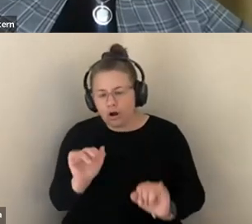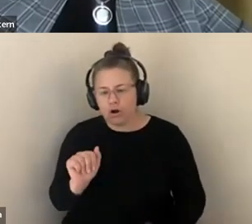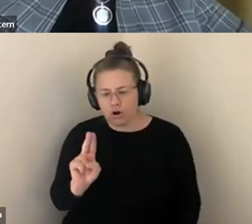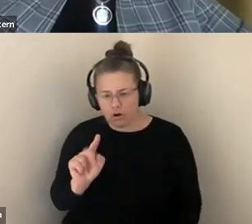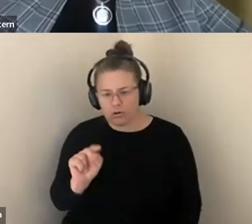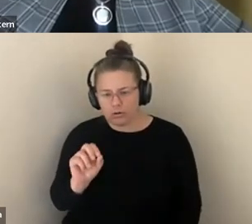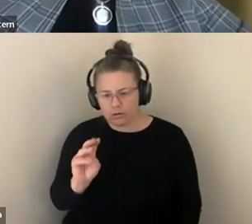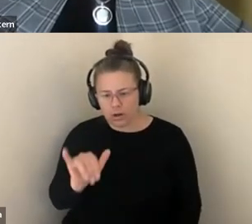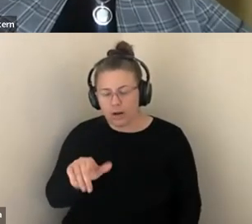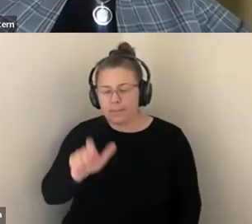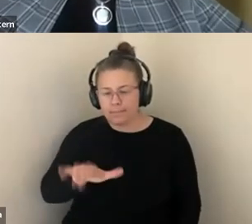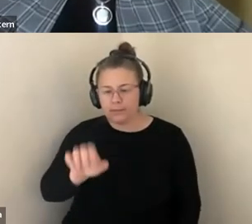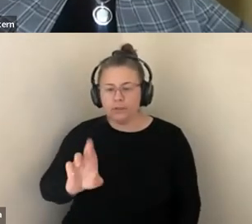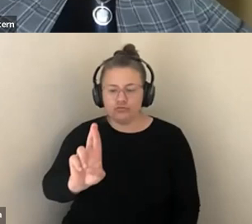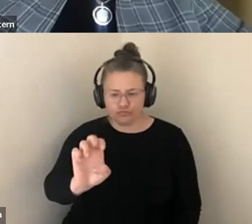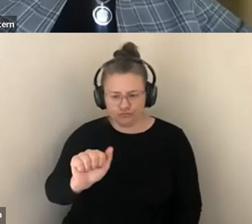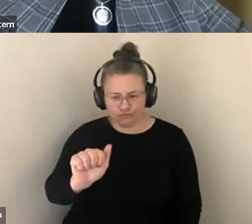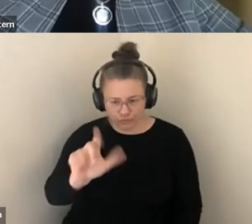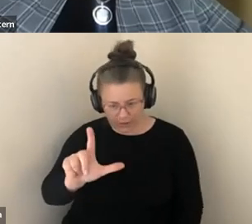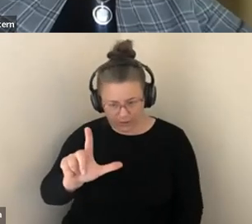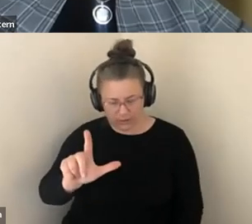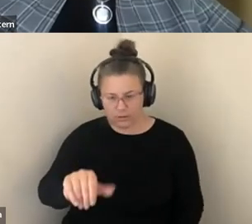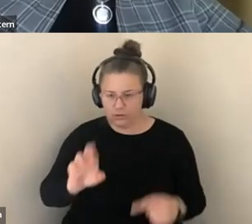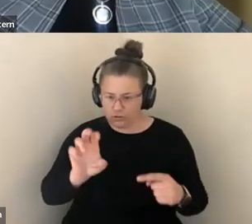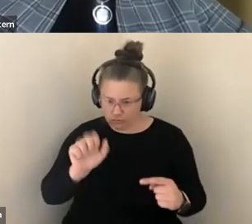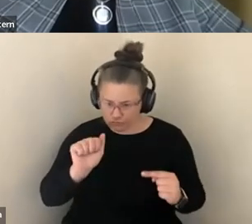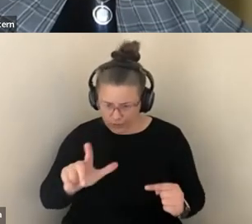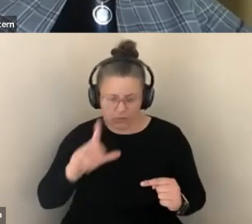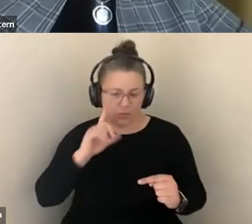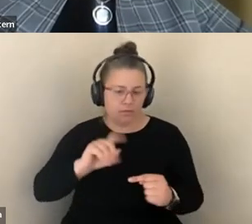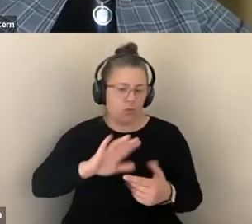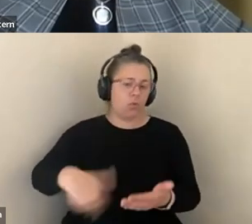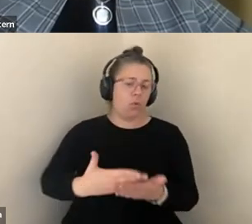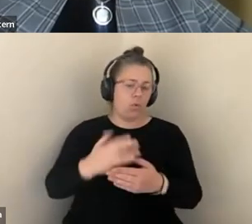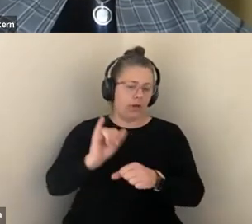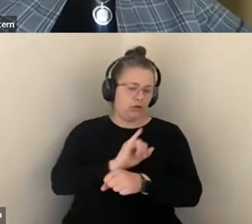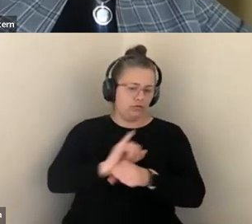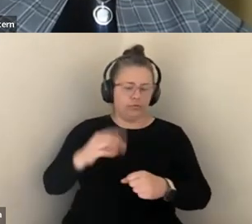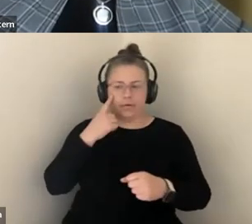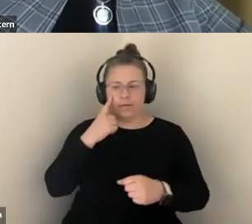to an entire industry and an entire enterprise